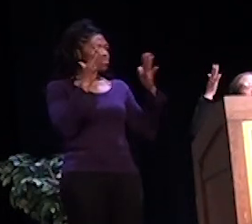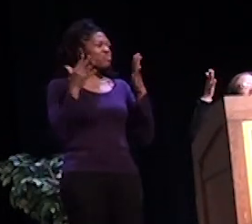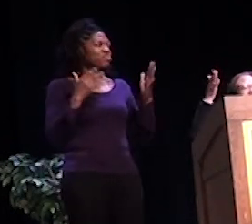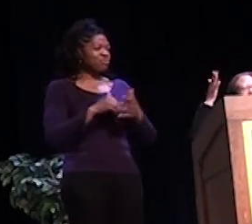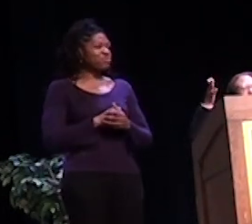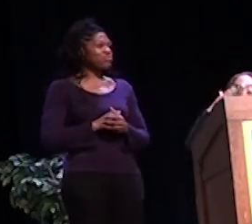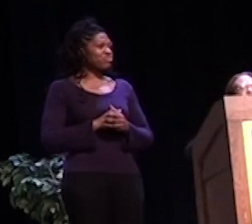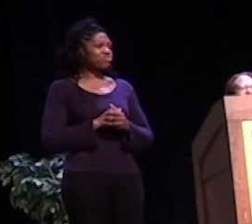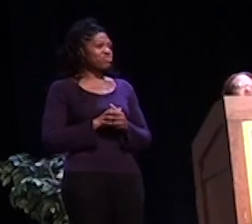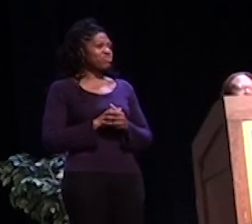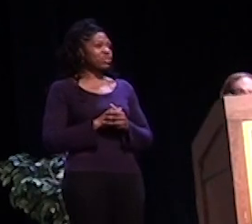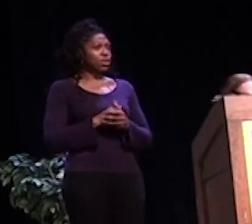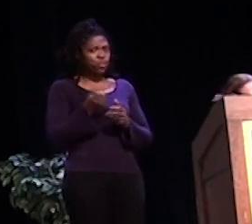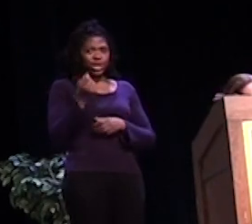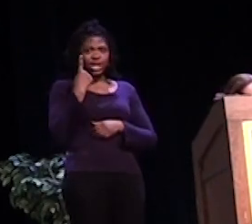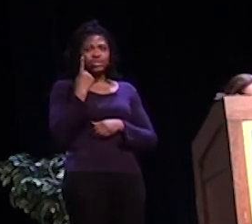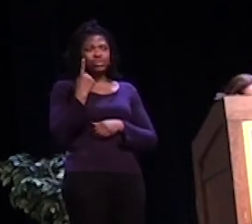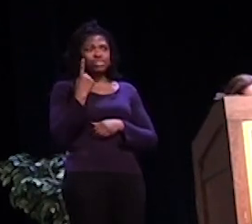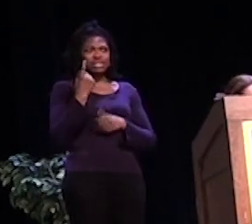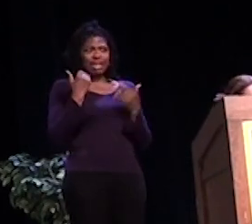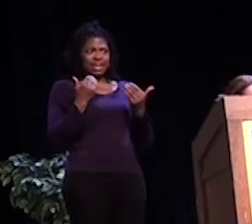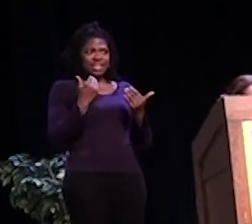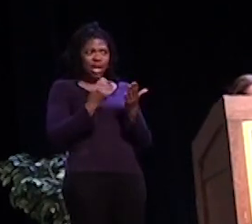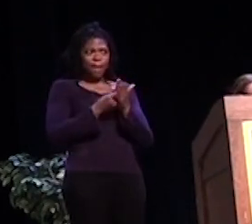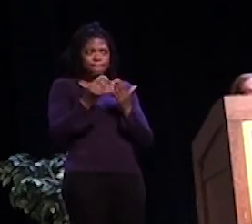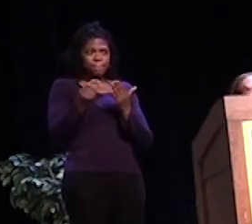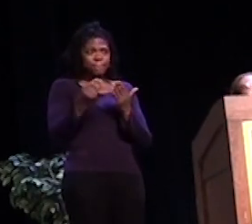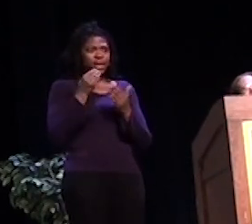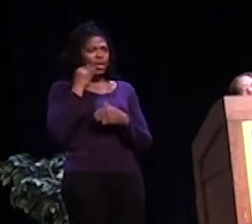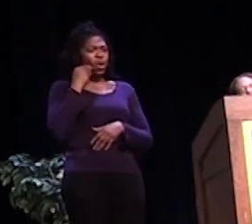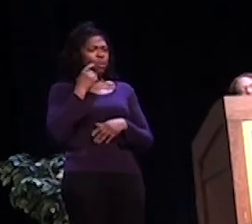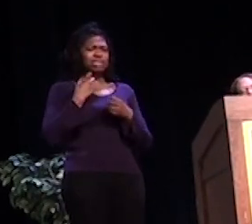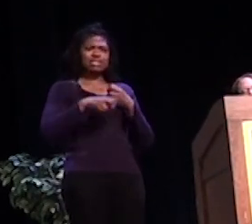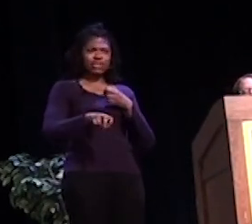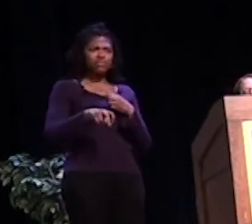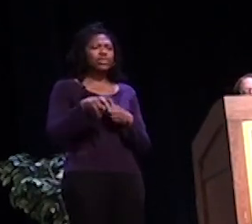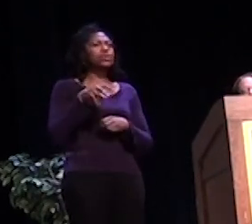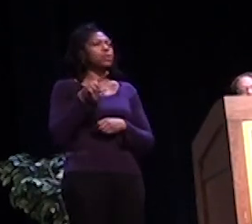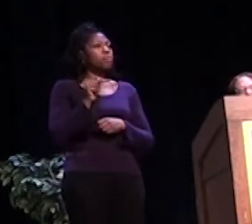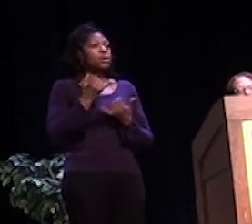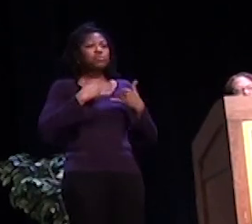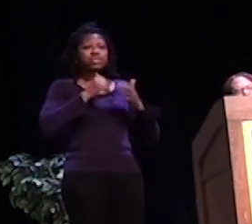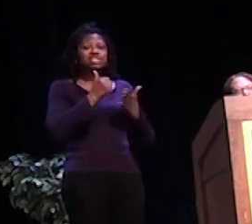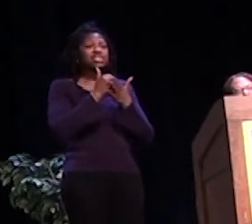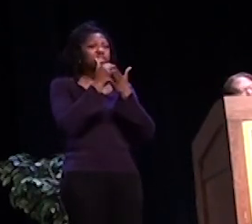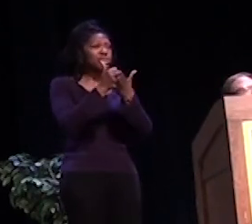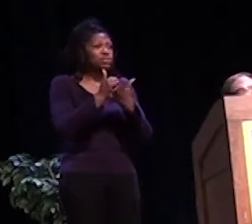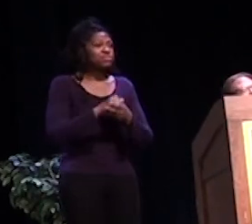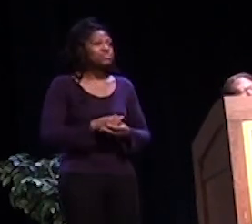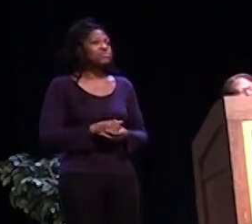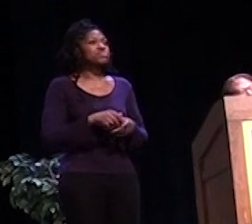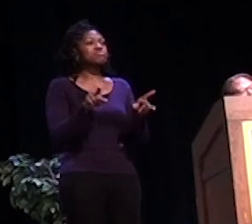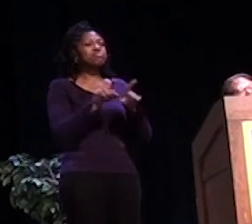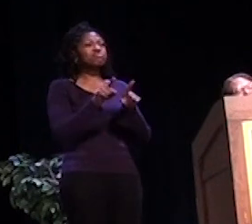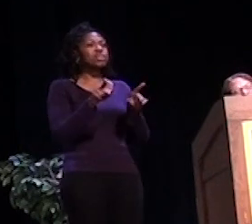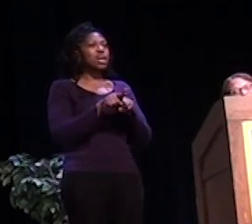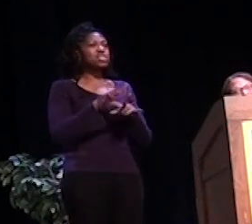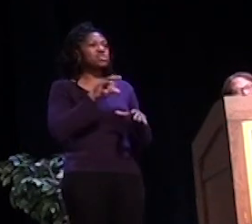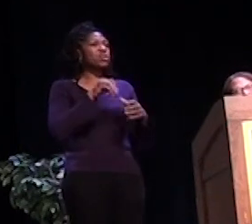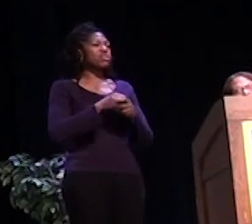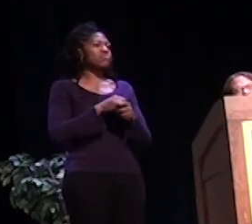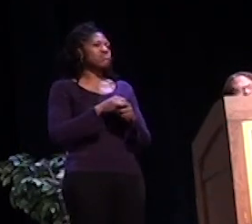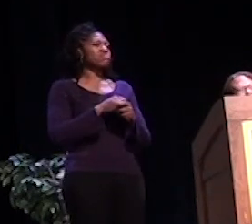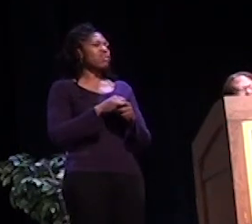Even in this difficult housing environment. And we've also done I've been in